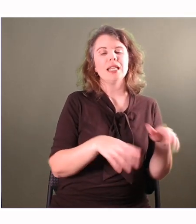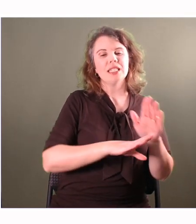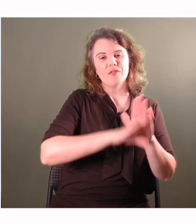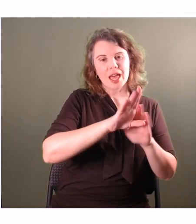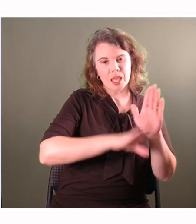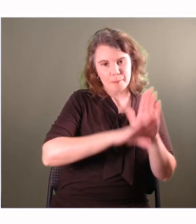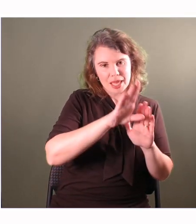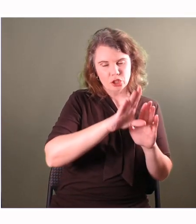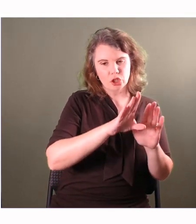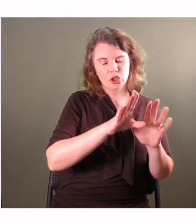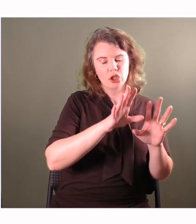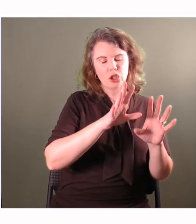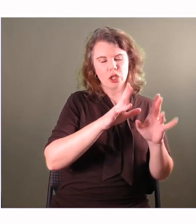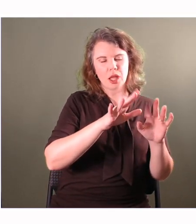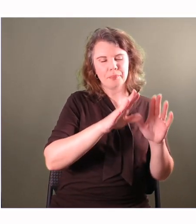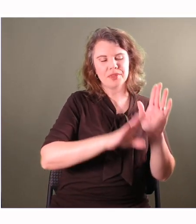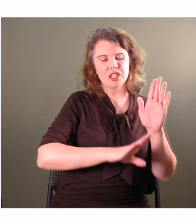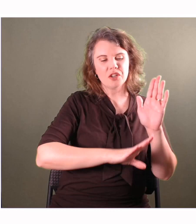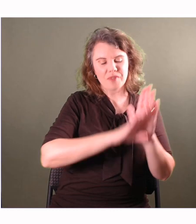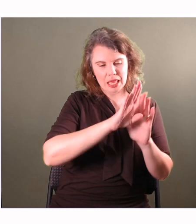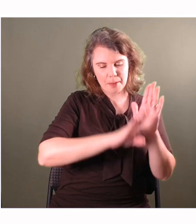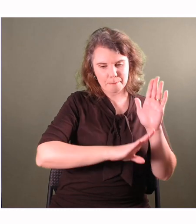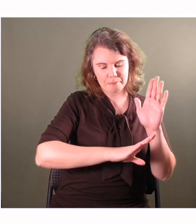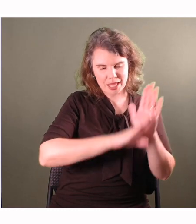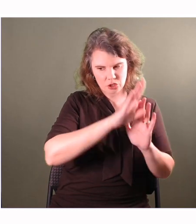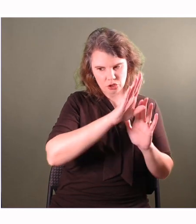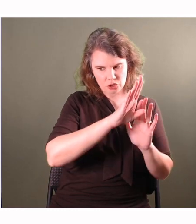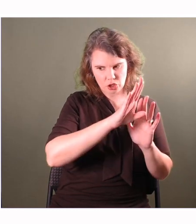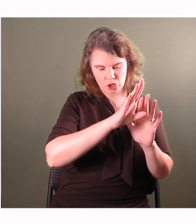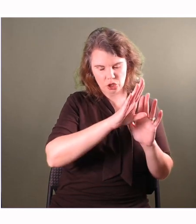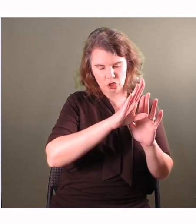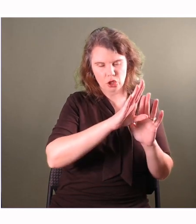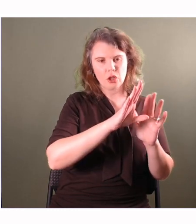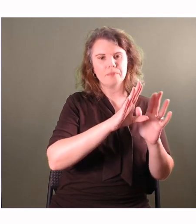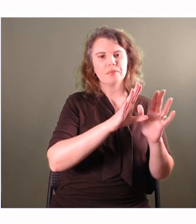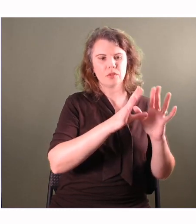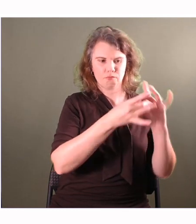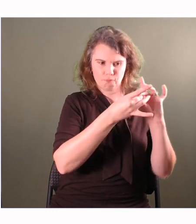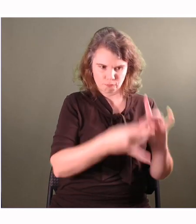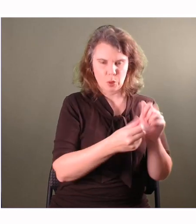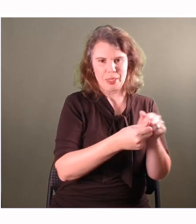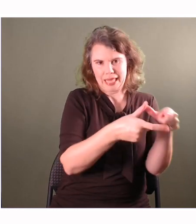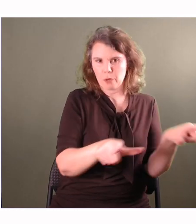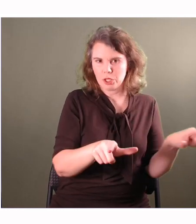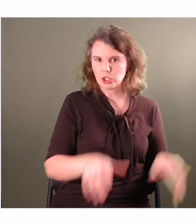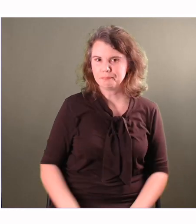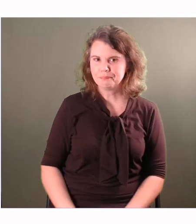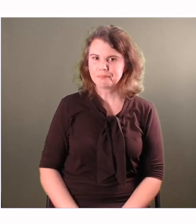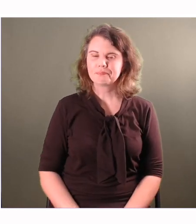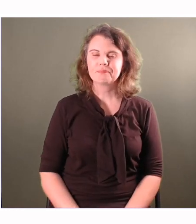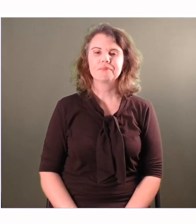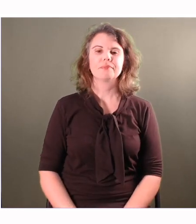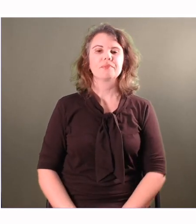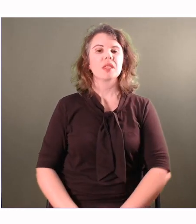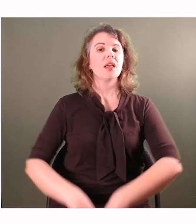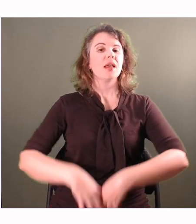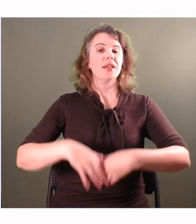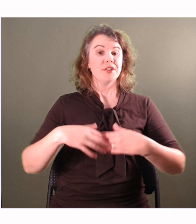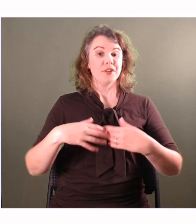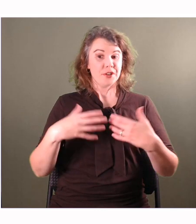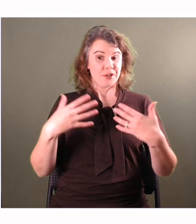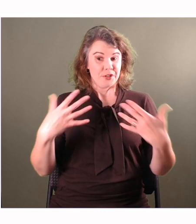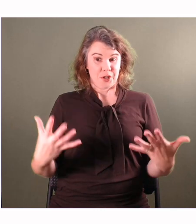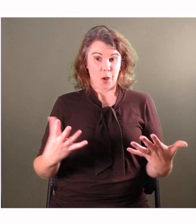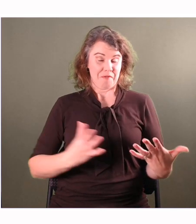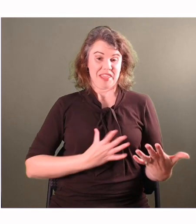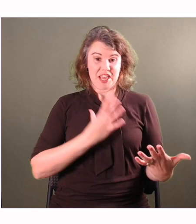back to a developmental psychology, a developmental account of language. So